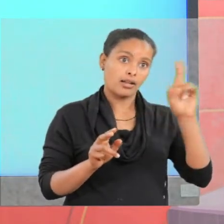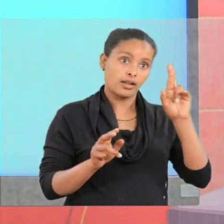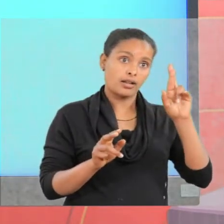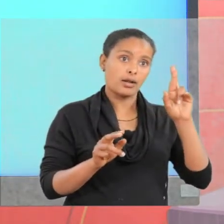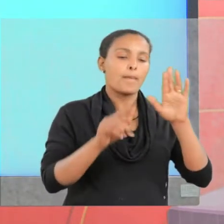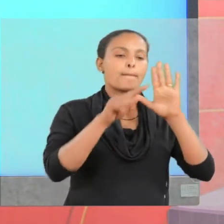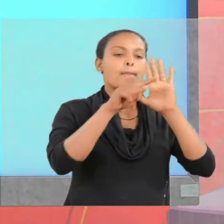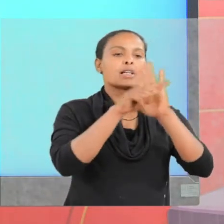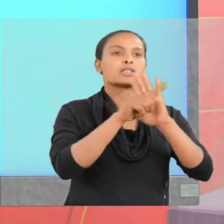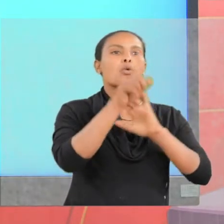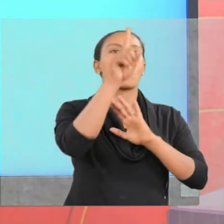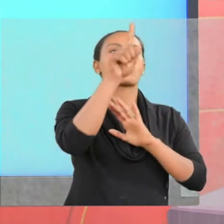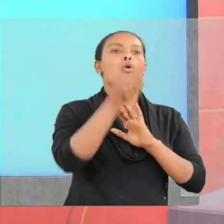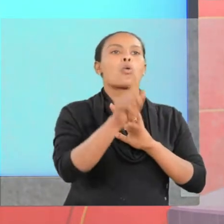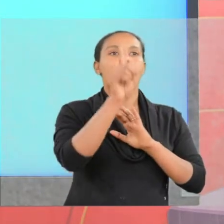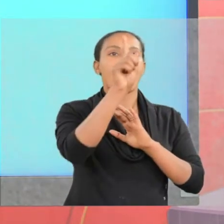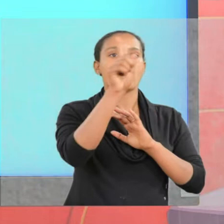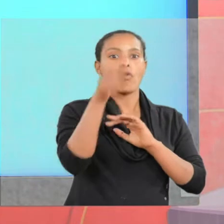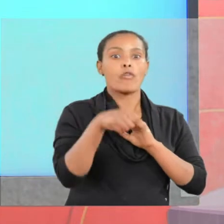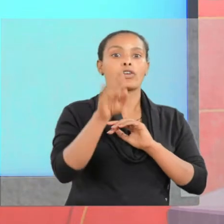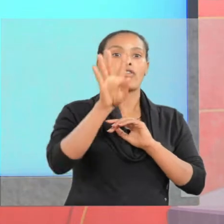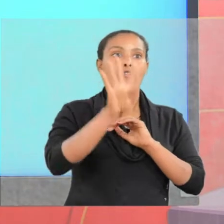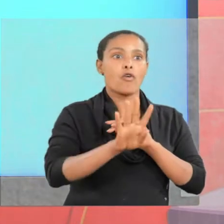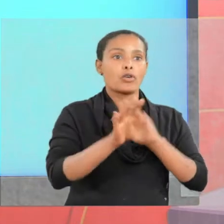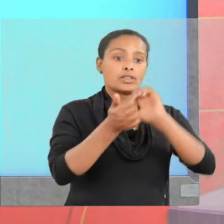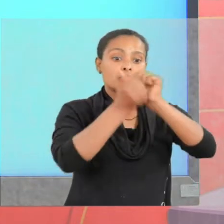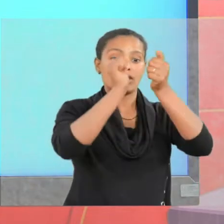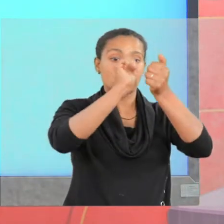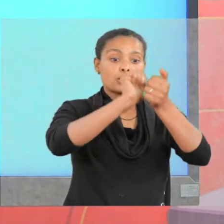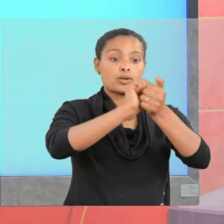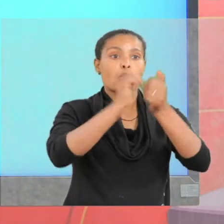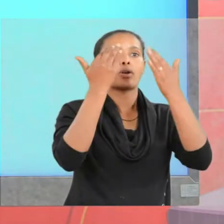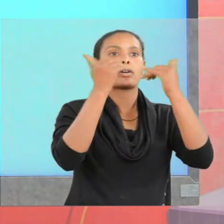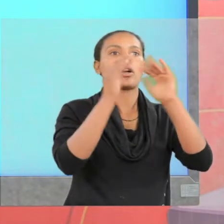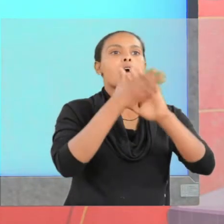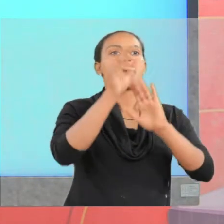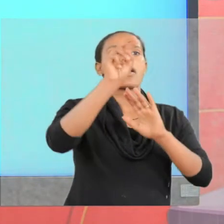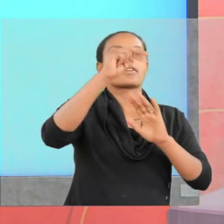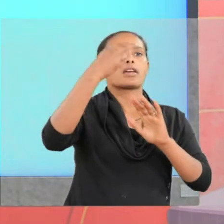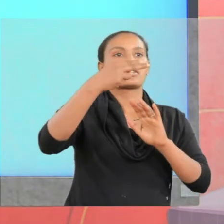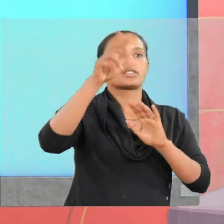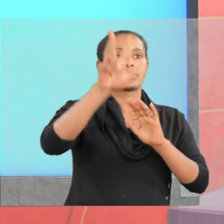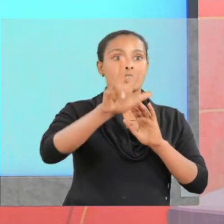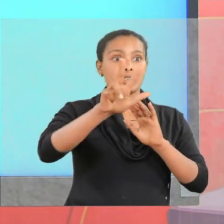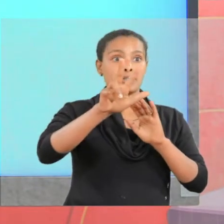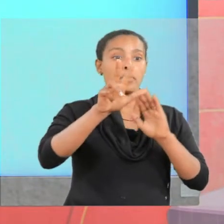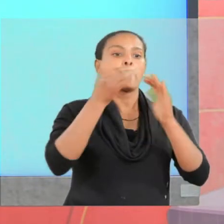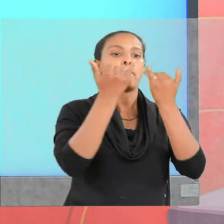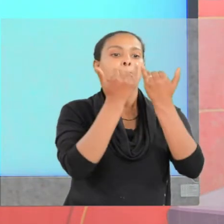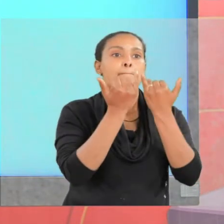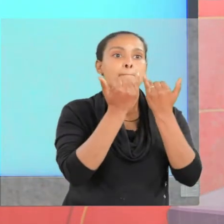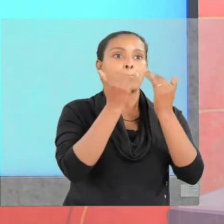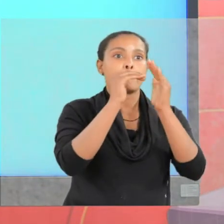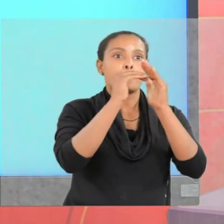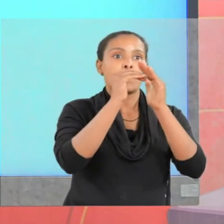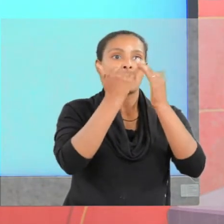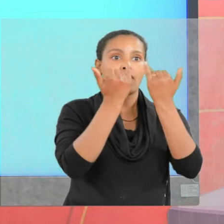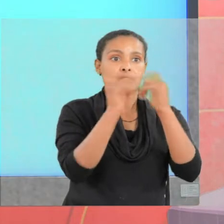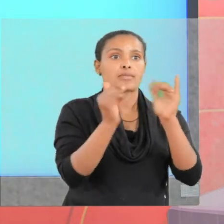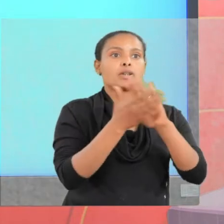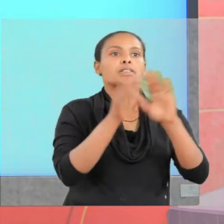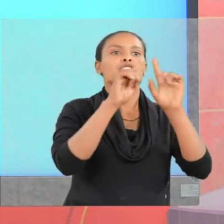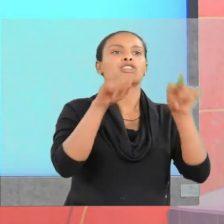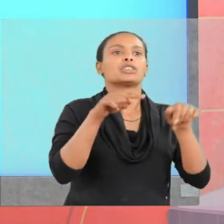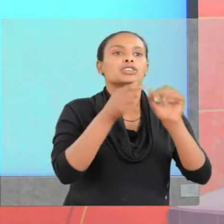minus 1 over 4 change in concentration of ammonia divided by change in time